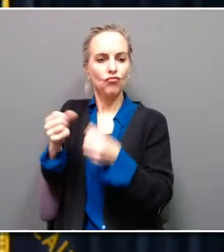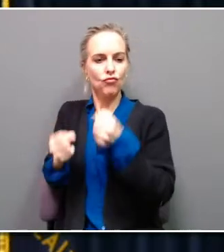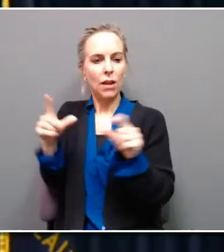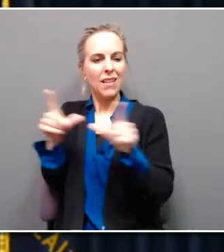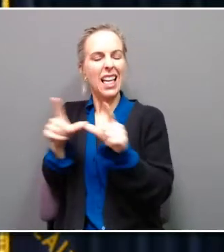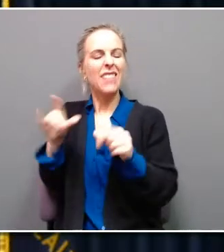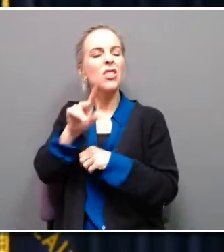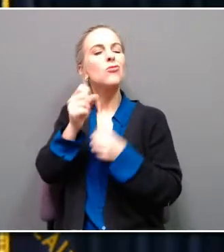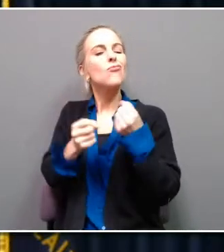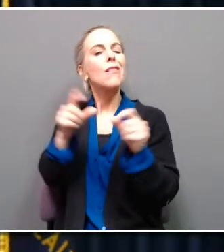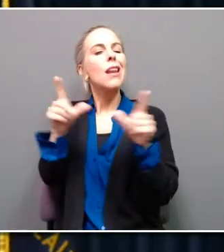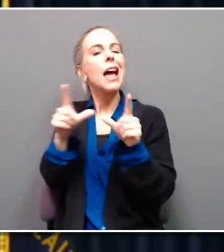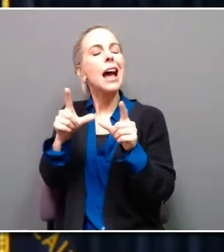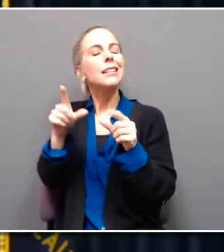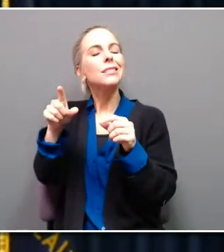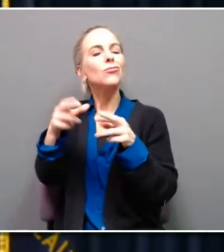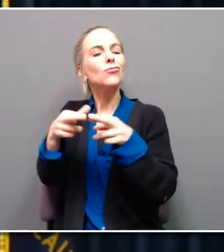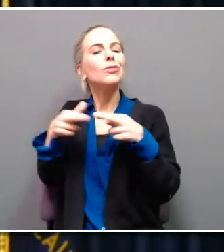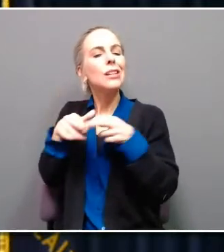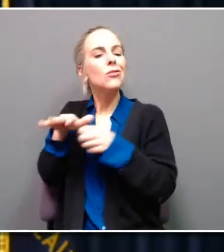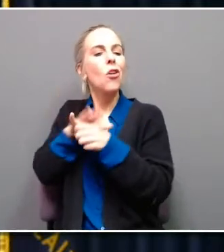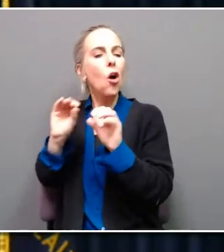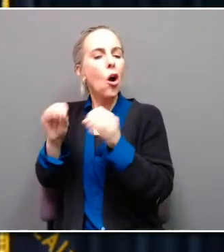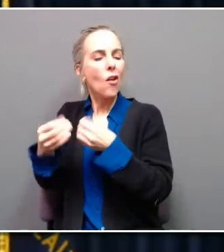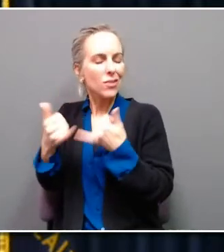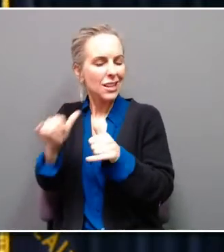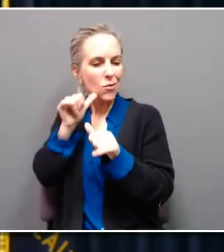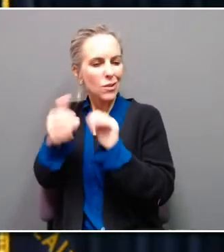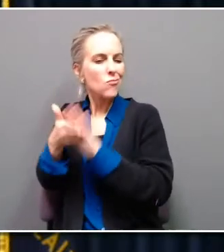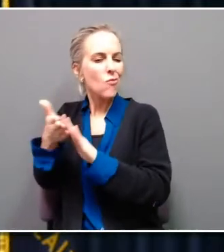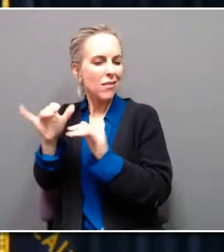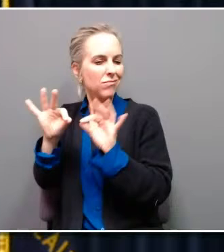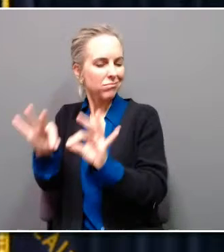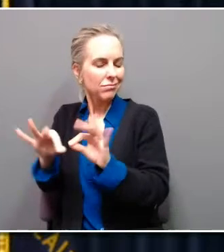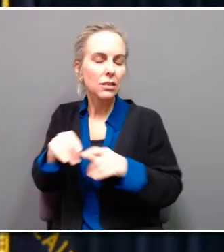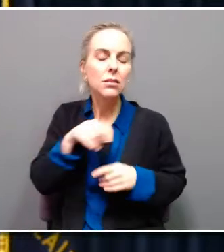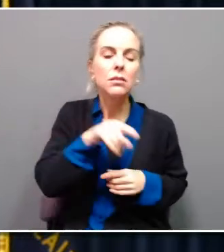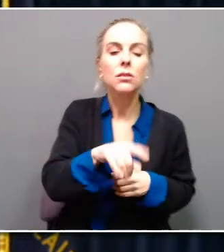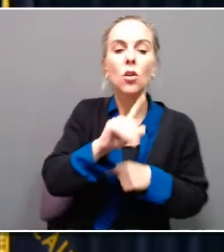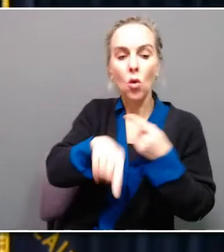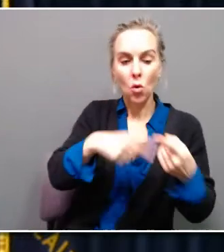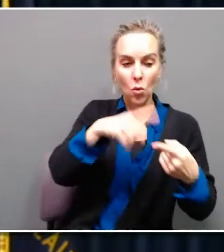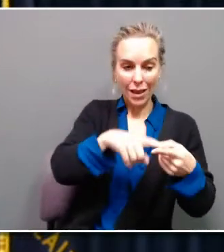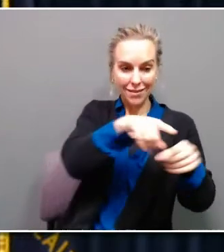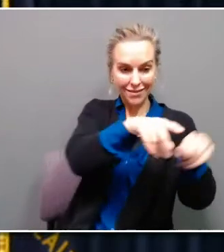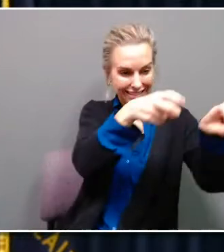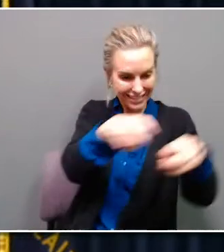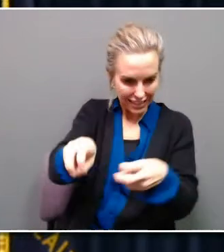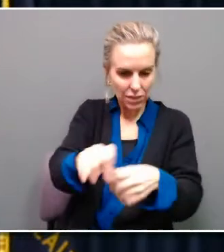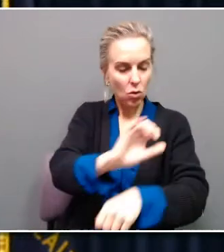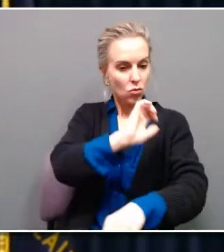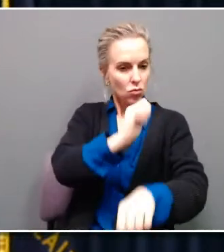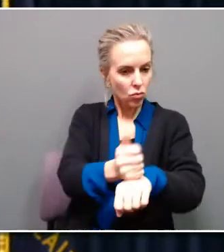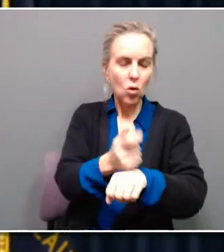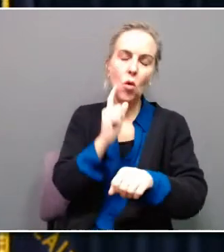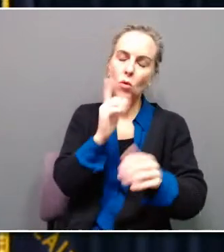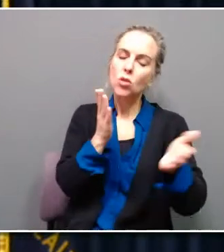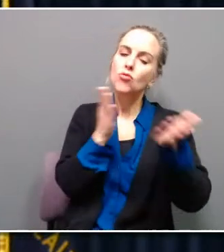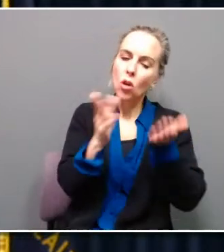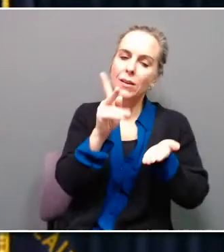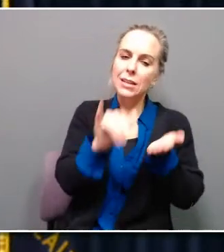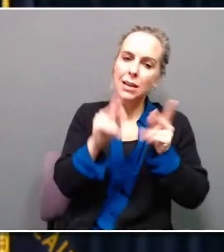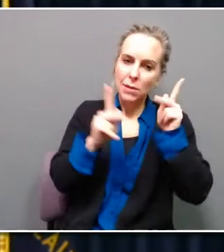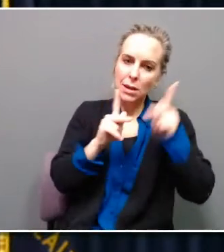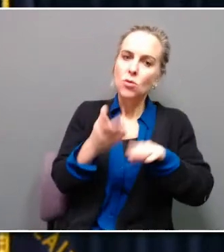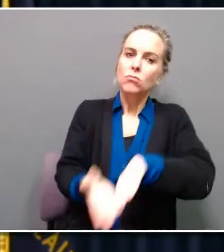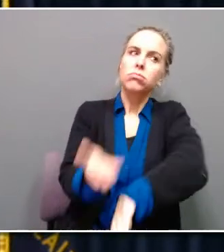Users of the system will enjoy several efficiency improvements once it is in place to serve Kentuckians better, and we're thankful for the input of